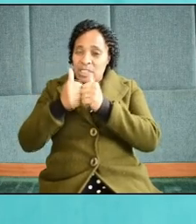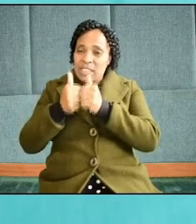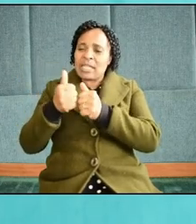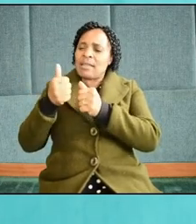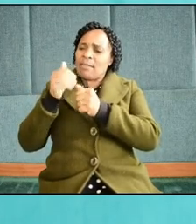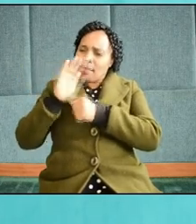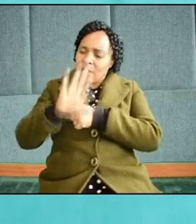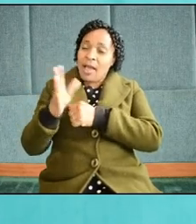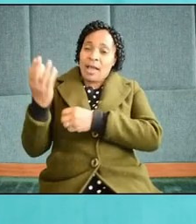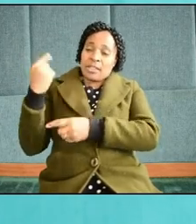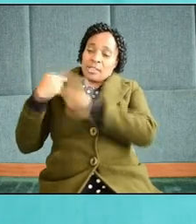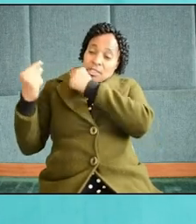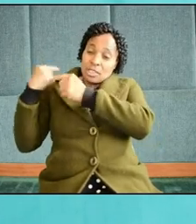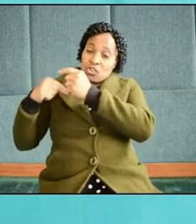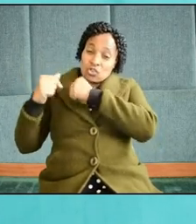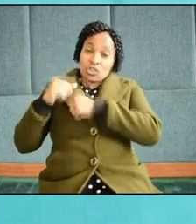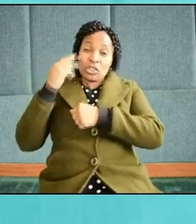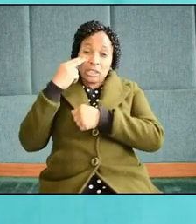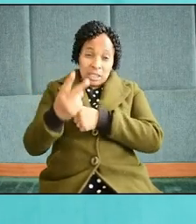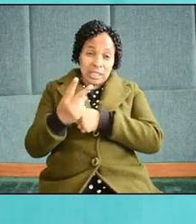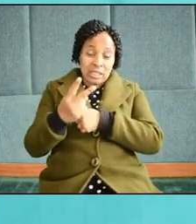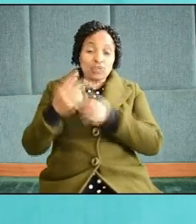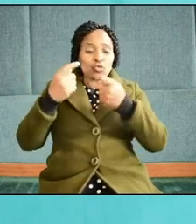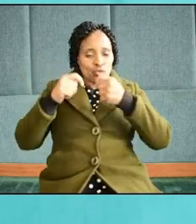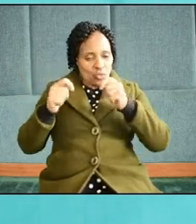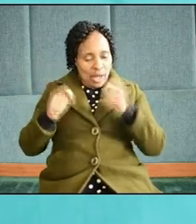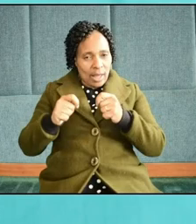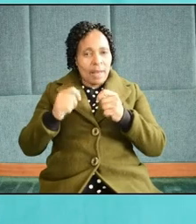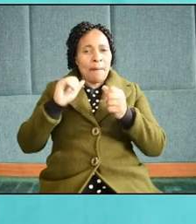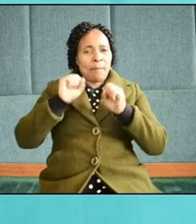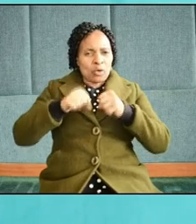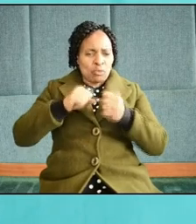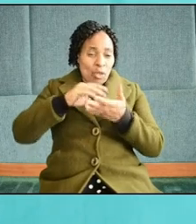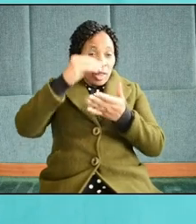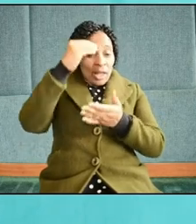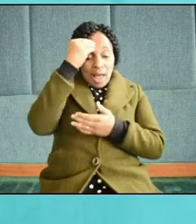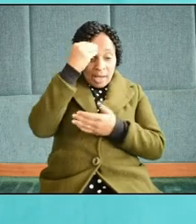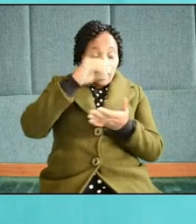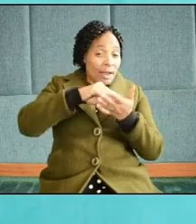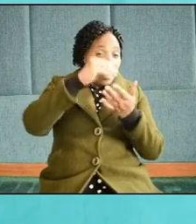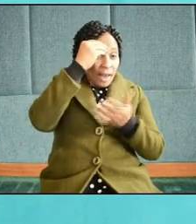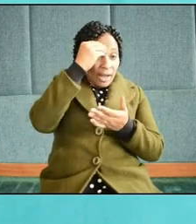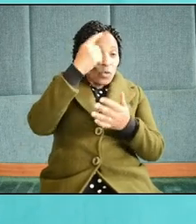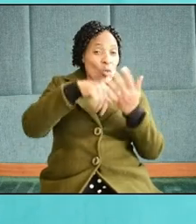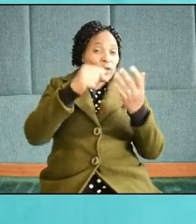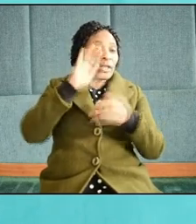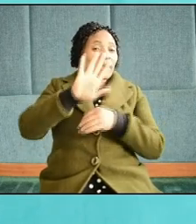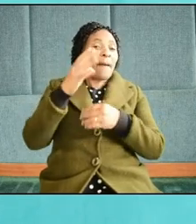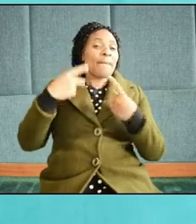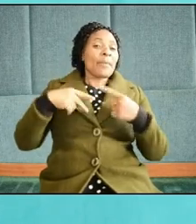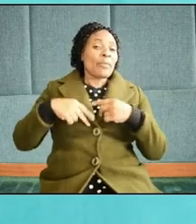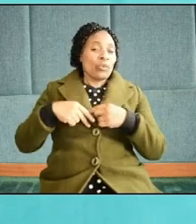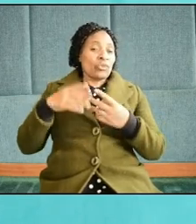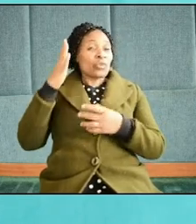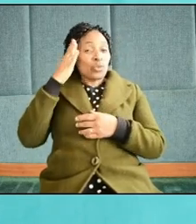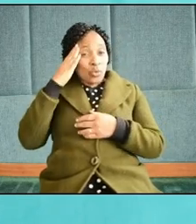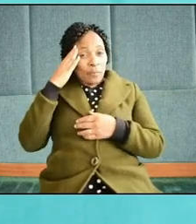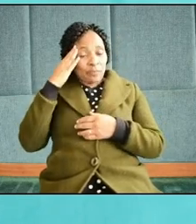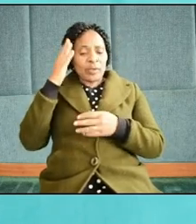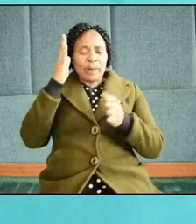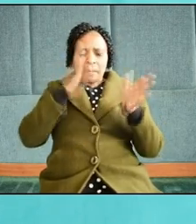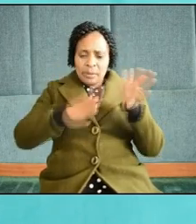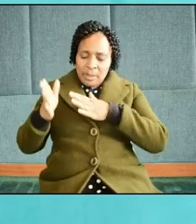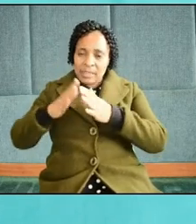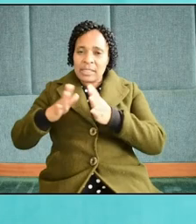through to test them and see, did they learn? Did they learn from what their ancestors went through? Are they ready? Are they prepared